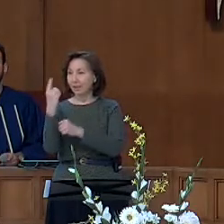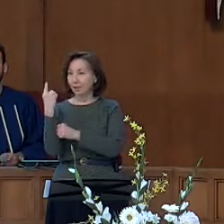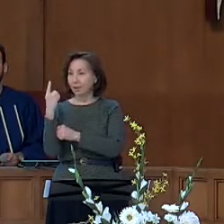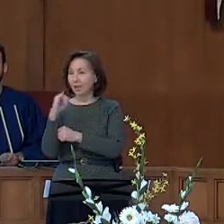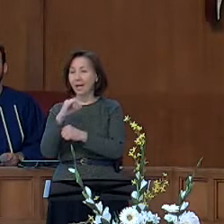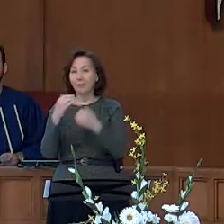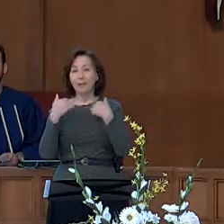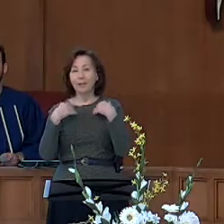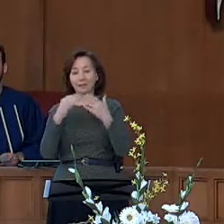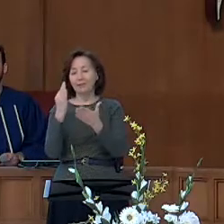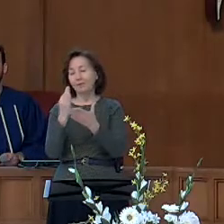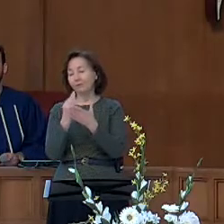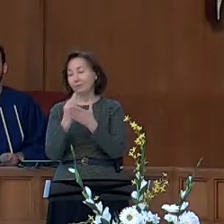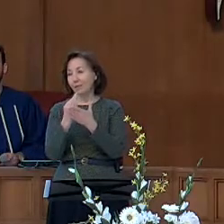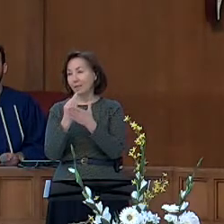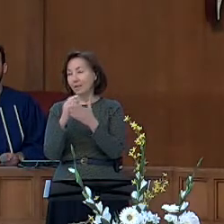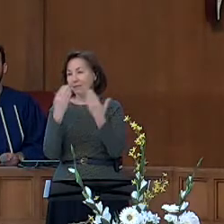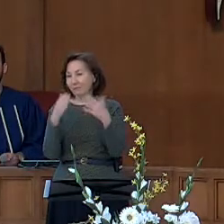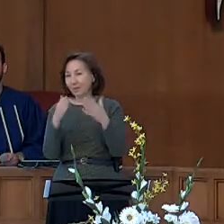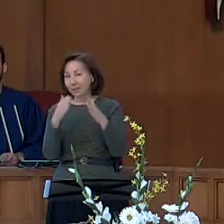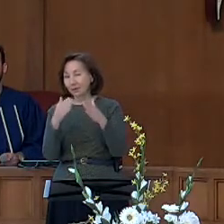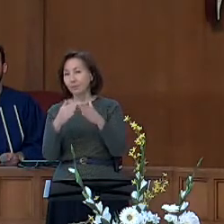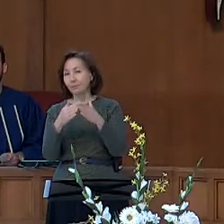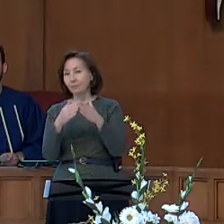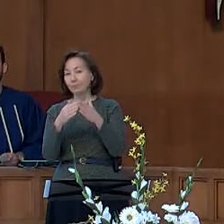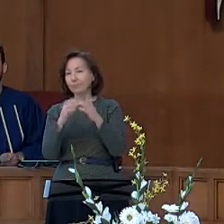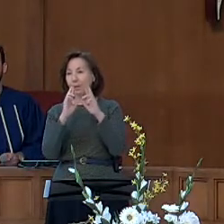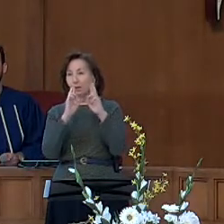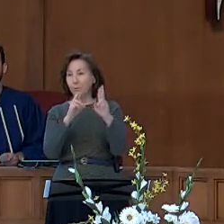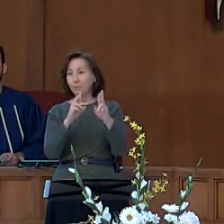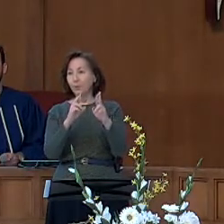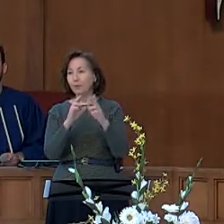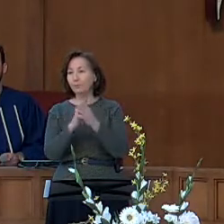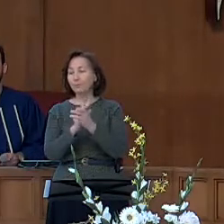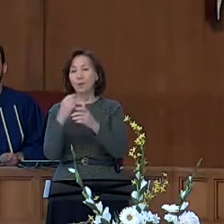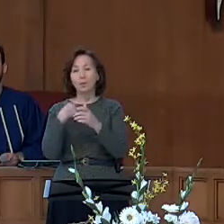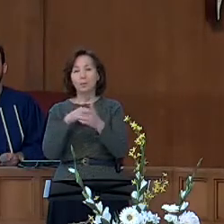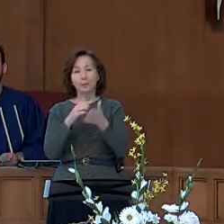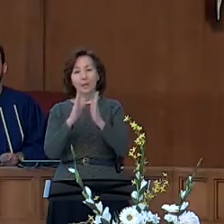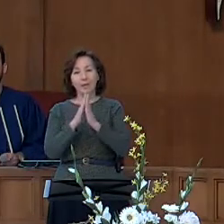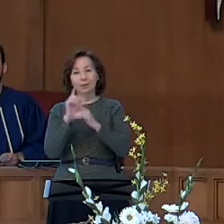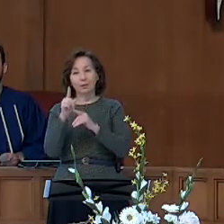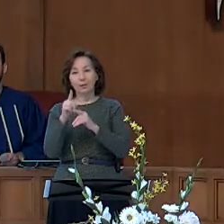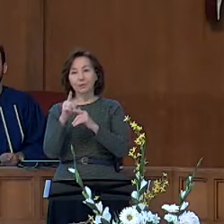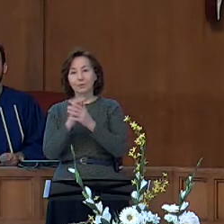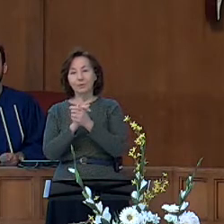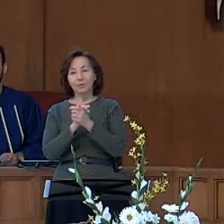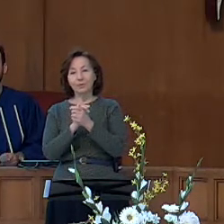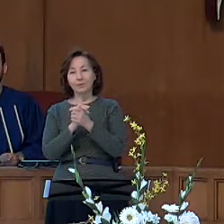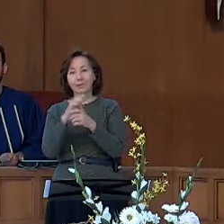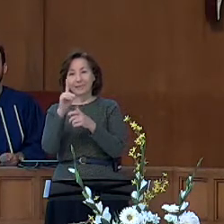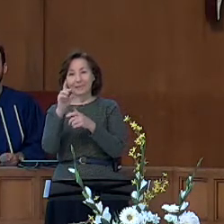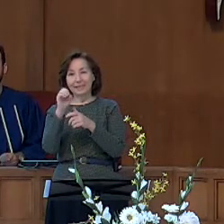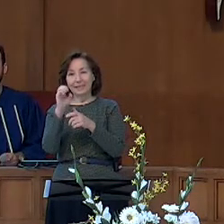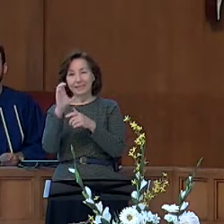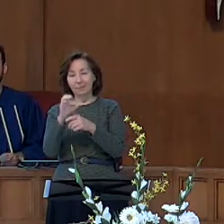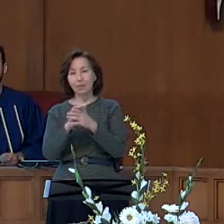final report for us next Sunday financially, but you know we had asked you for December. We